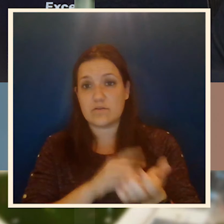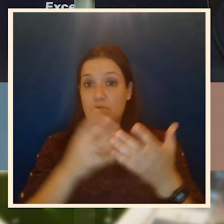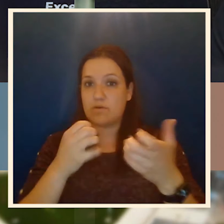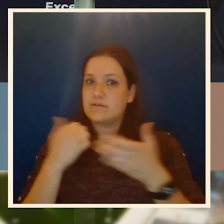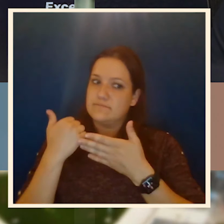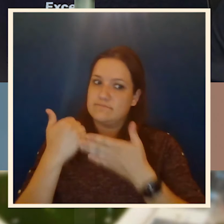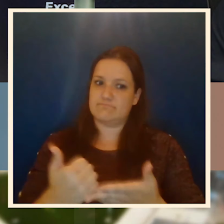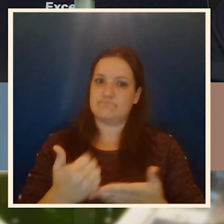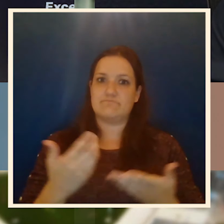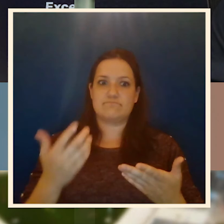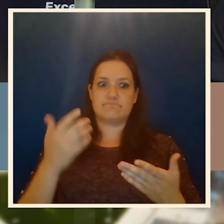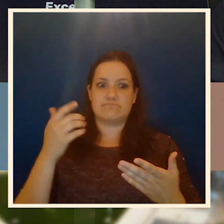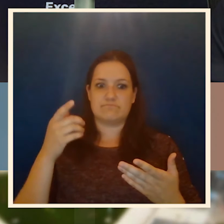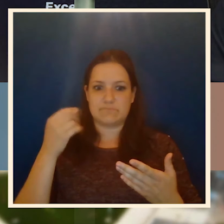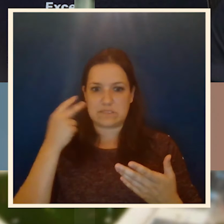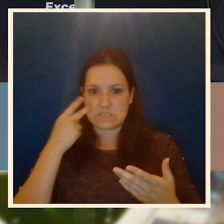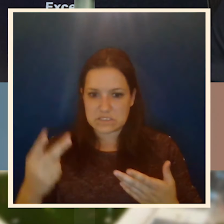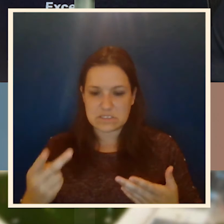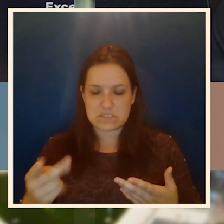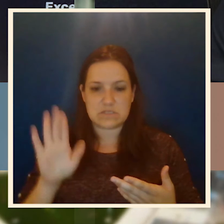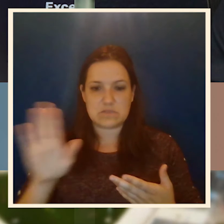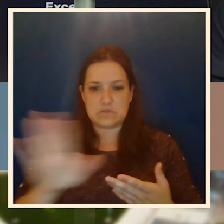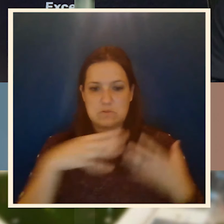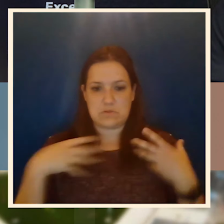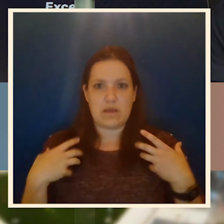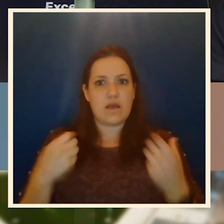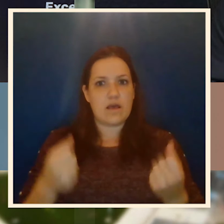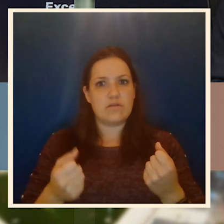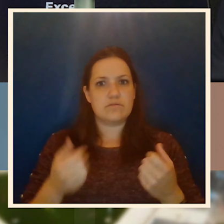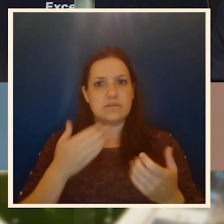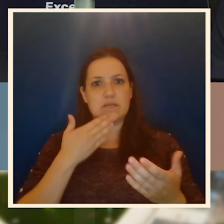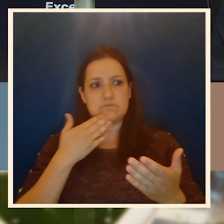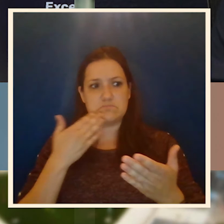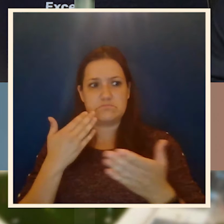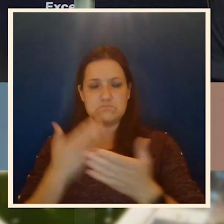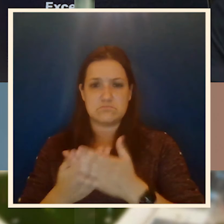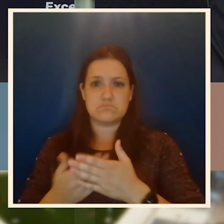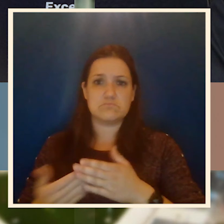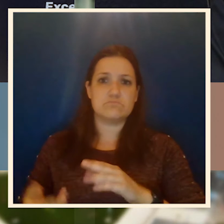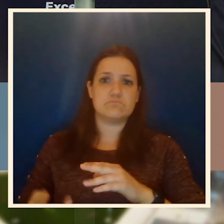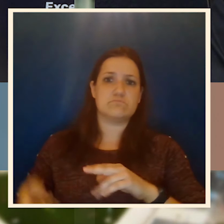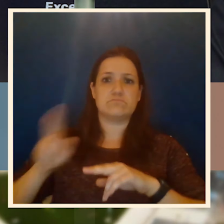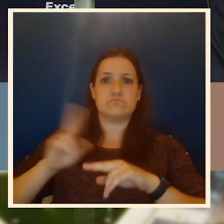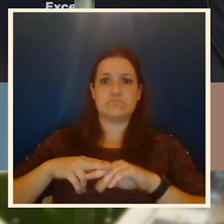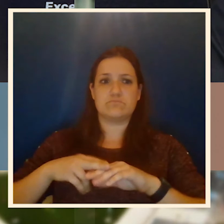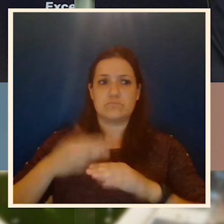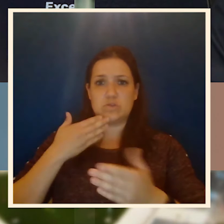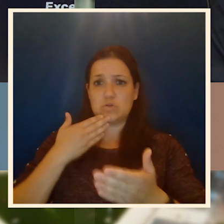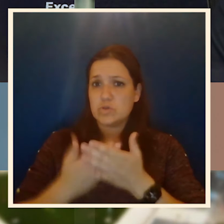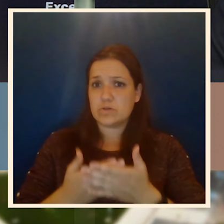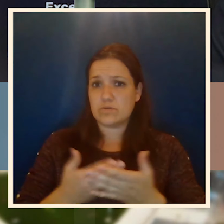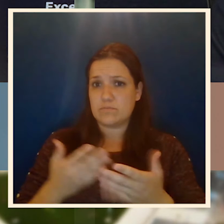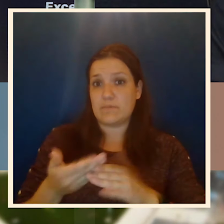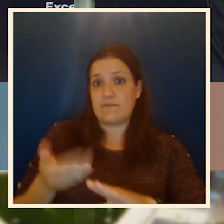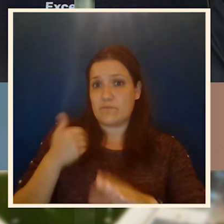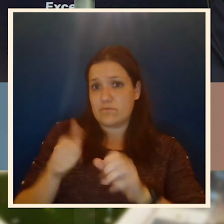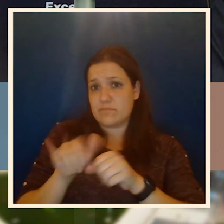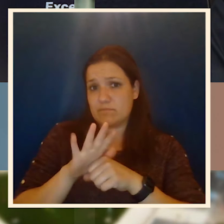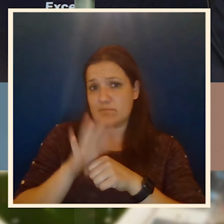your doctor, schedule an appointment. We really, you know, want to see the health and wellness of our community